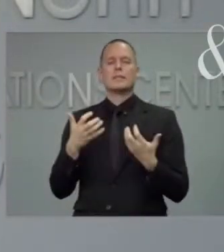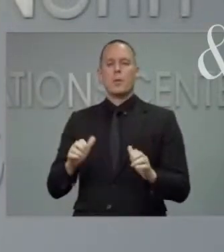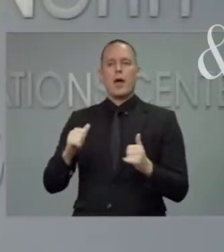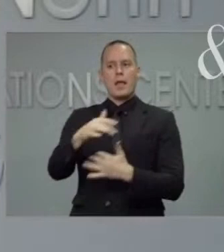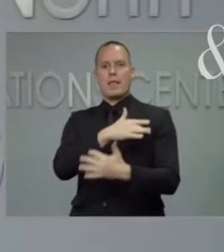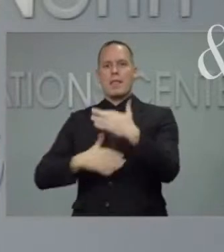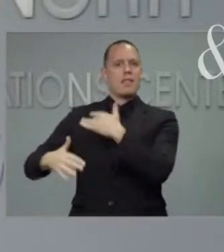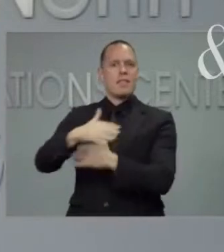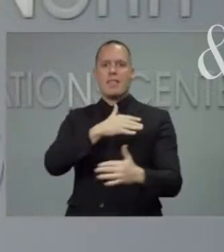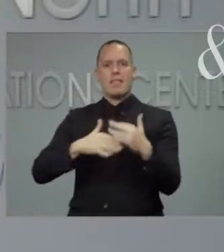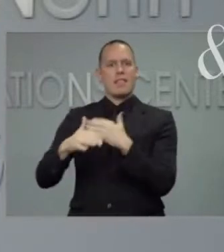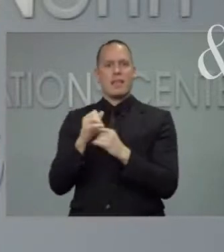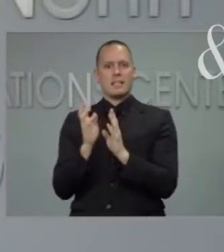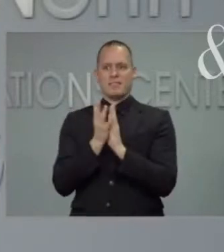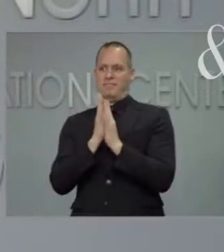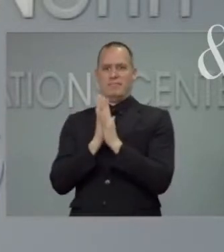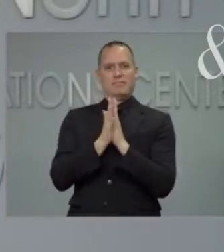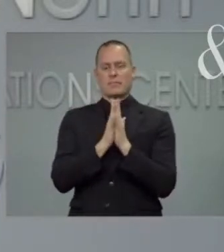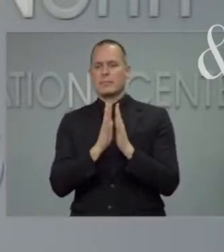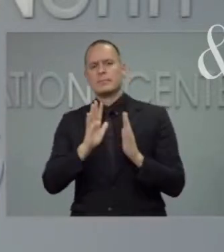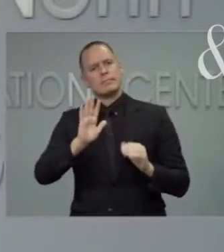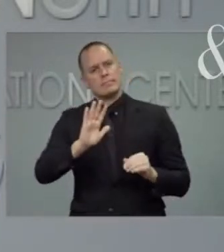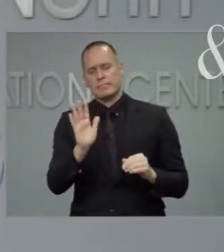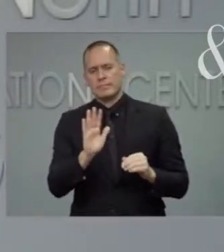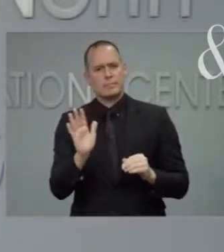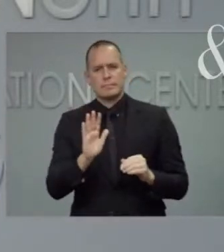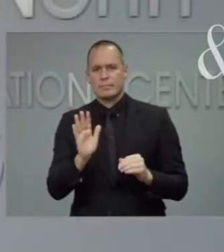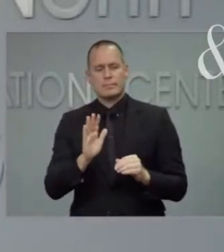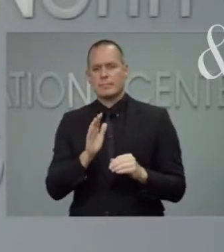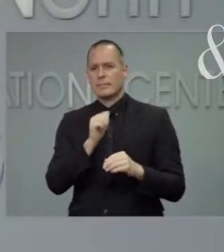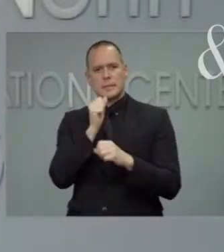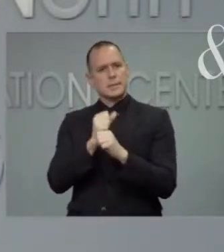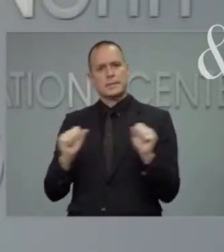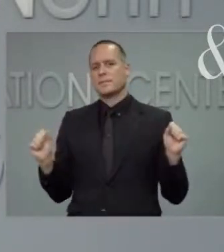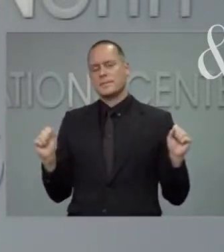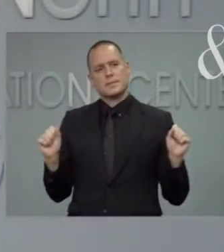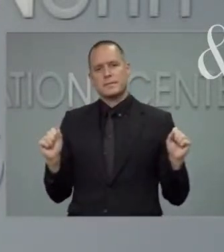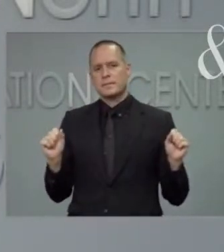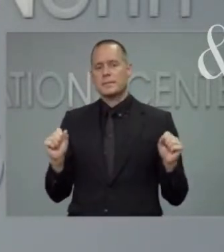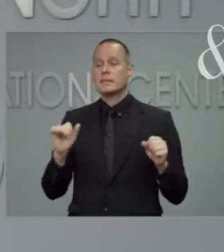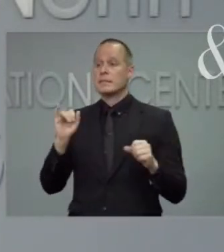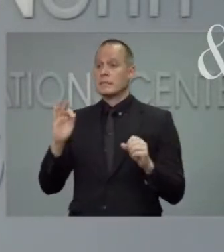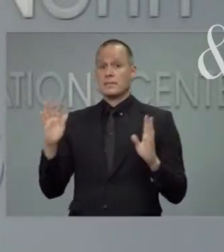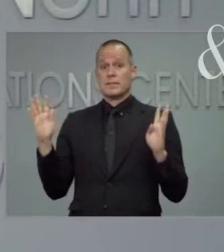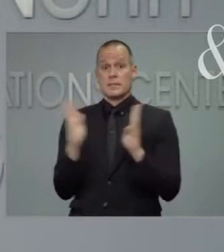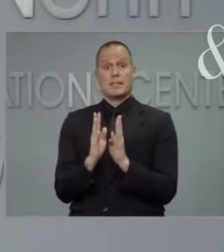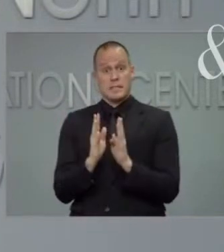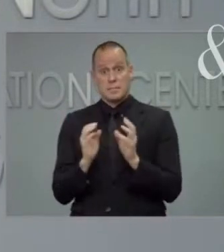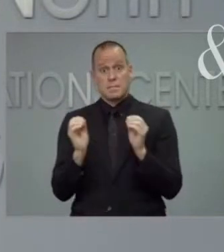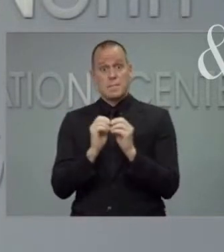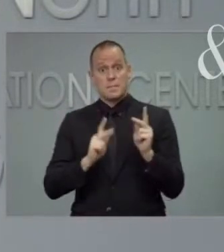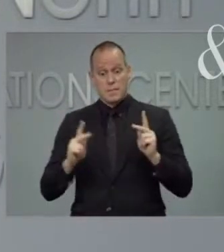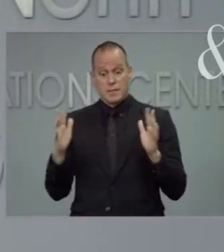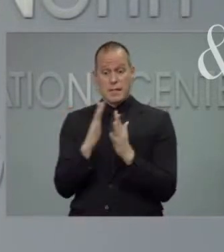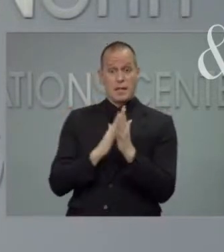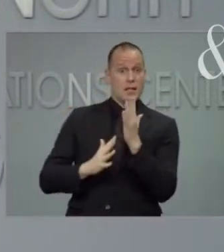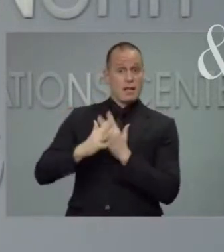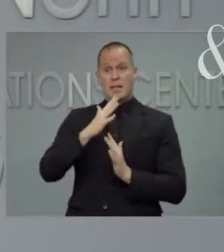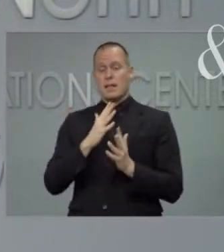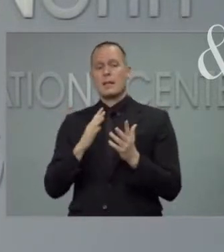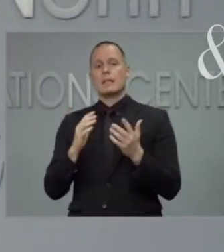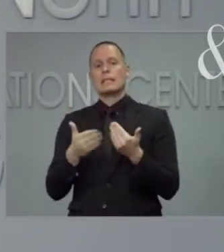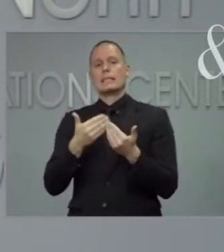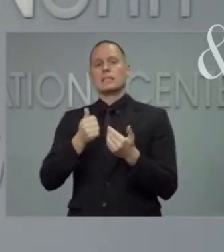many people coming together at one time, because the more people you get together, the more chance that the virus has to be